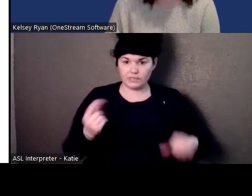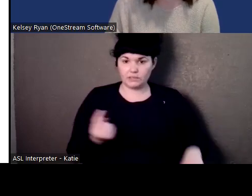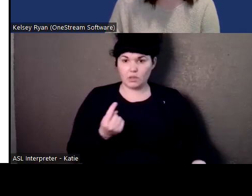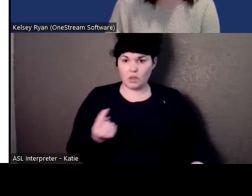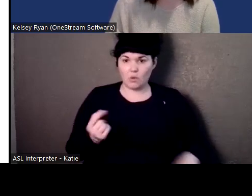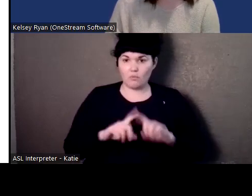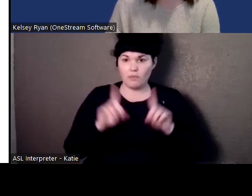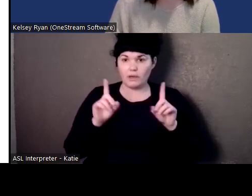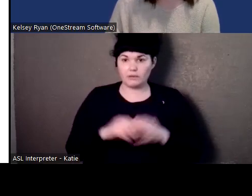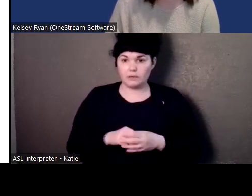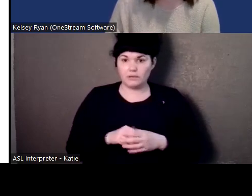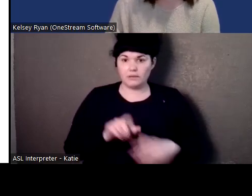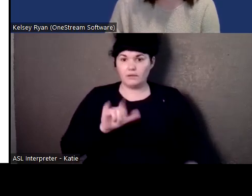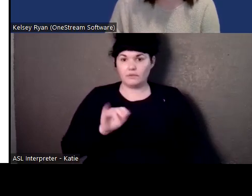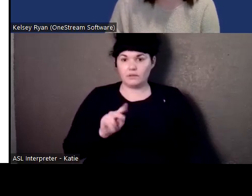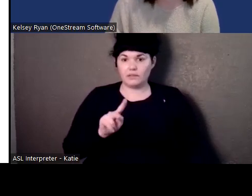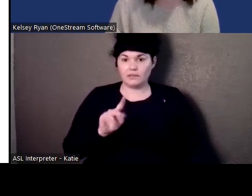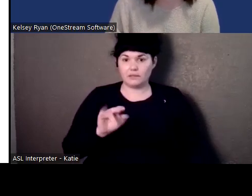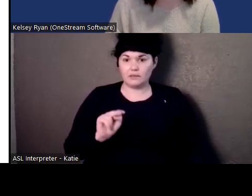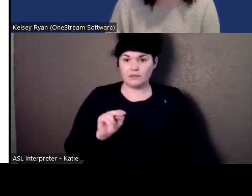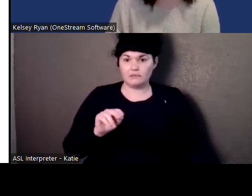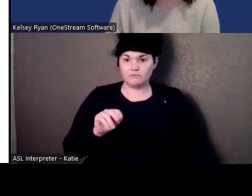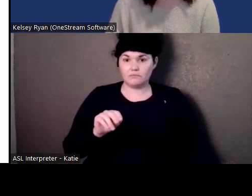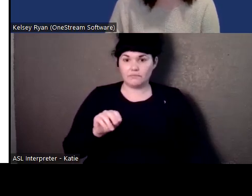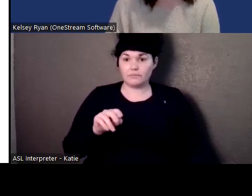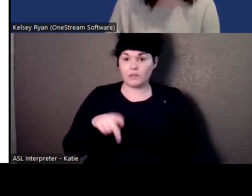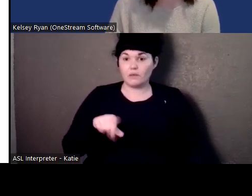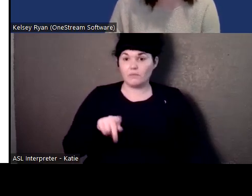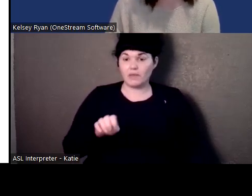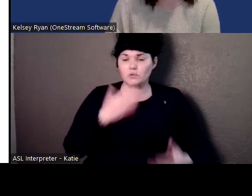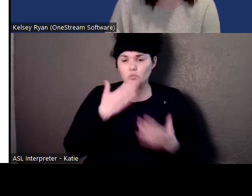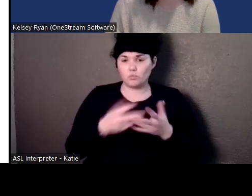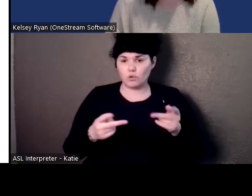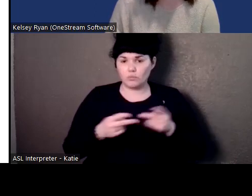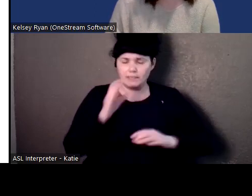But the LinkedIn Live page is a great place to explore, just to know what's going on at OneStream.